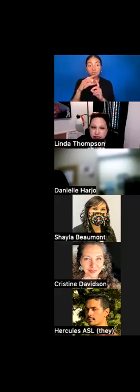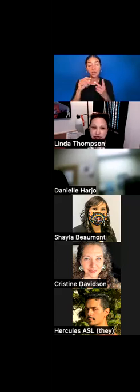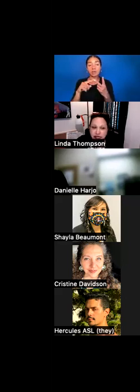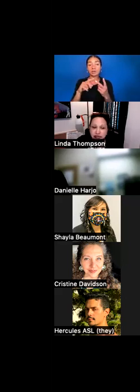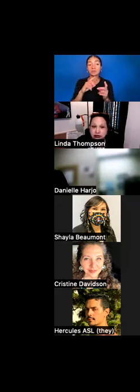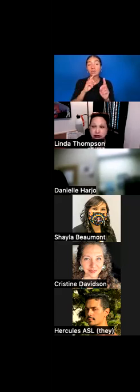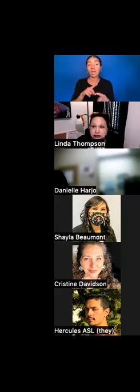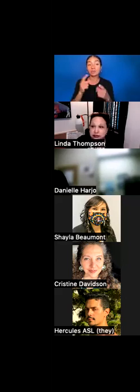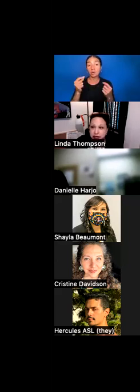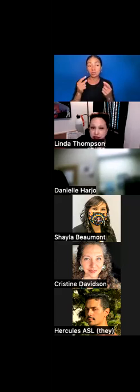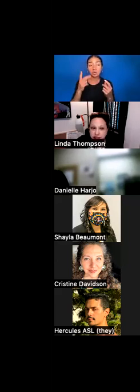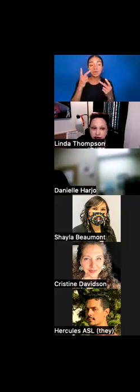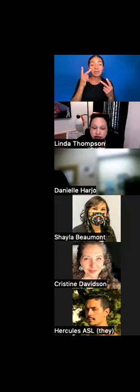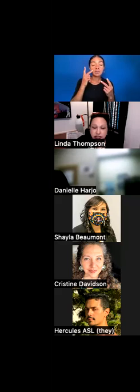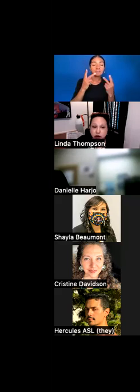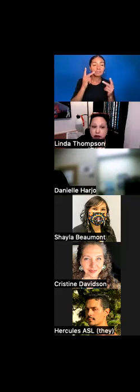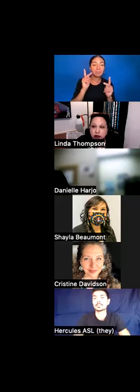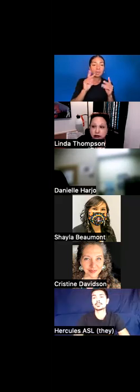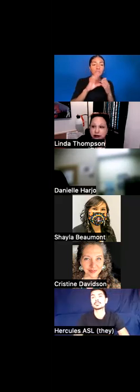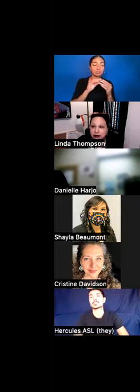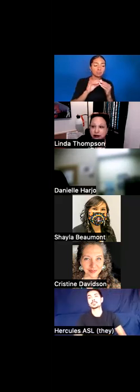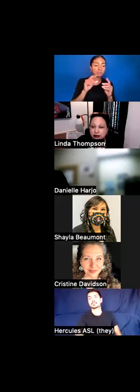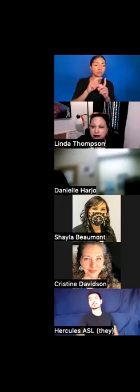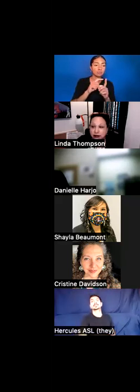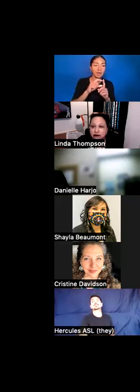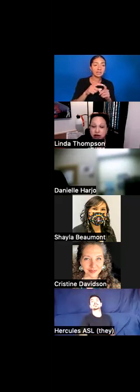compassion fatigue, secondary trauma,